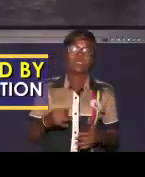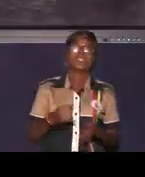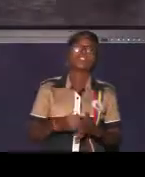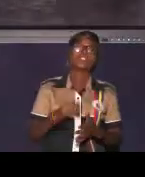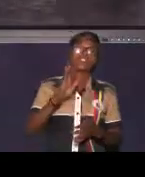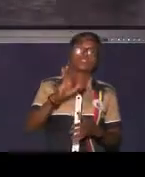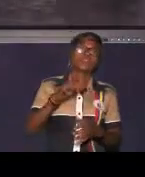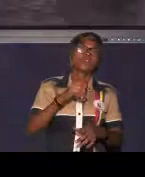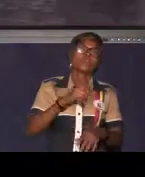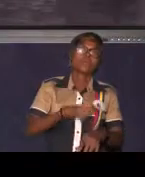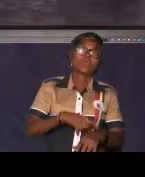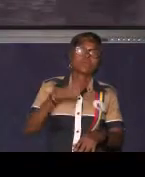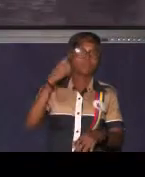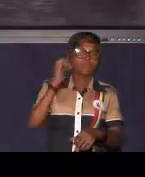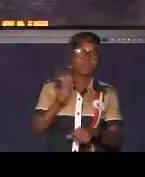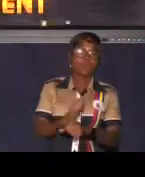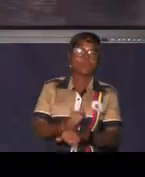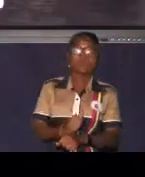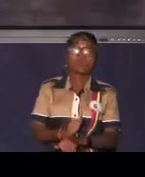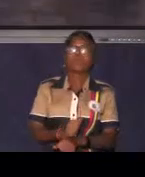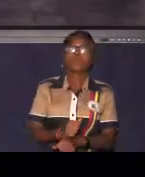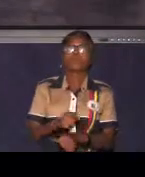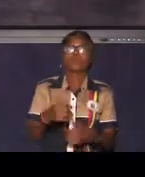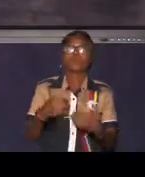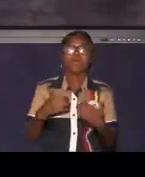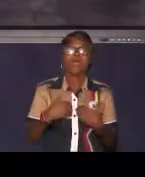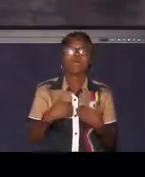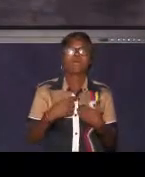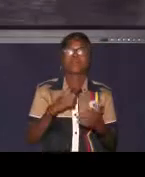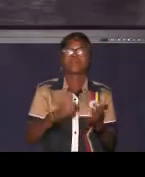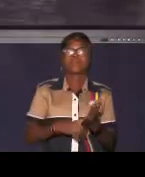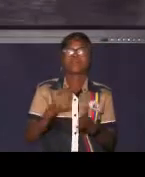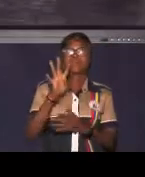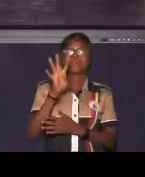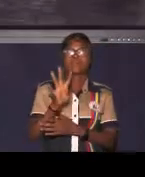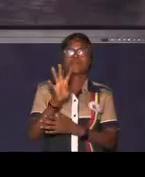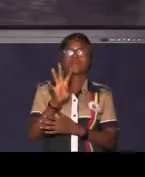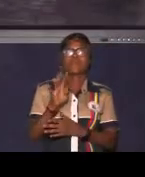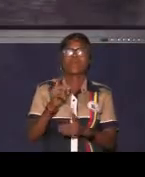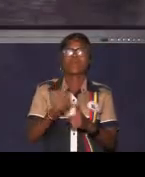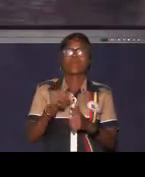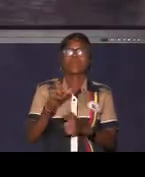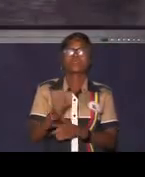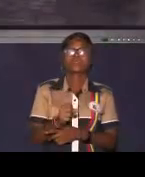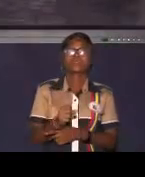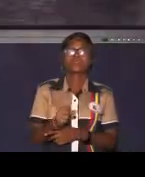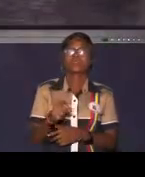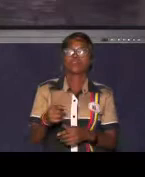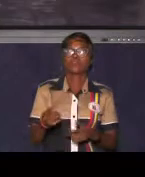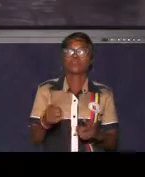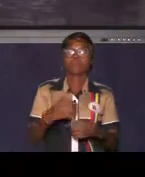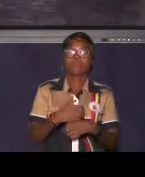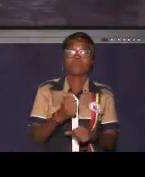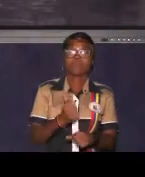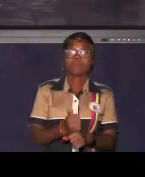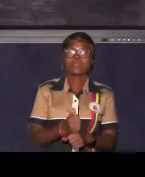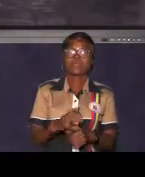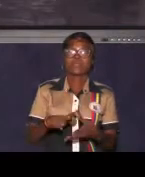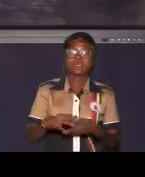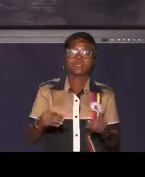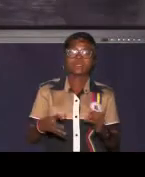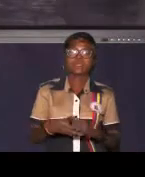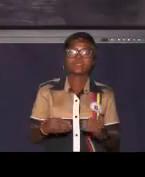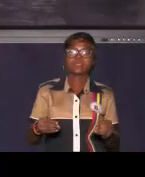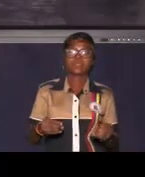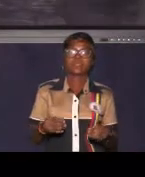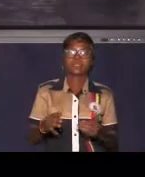Now, here is our homework. You have these 4 words. You are going to